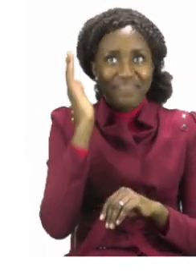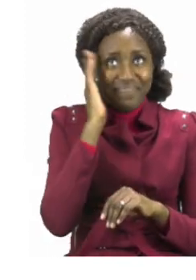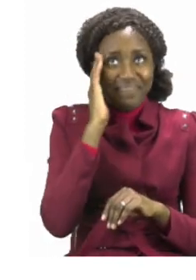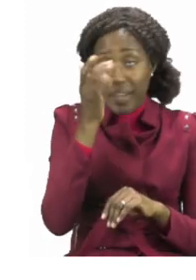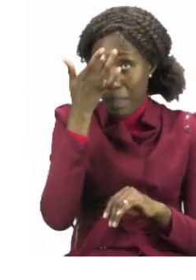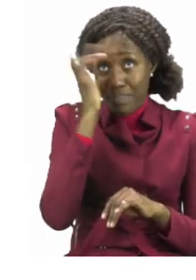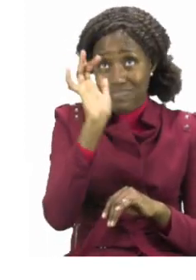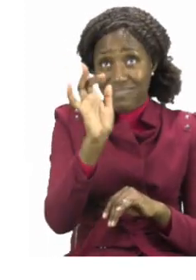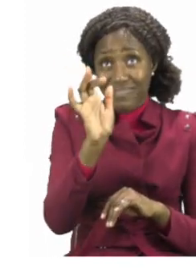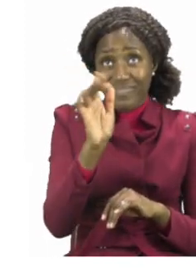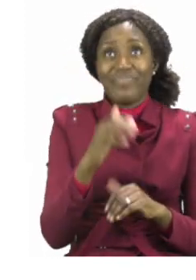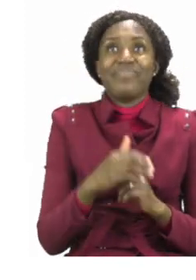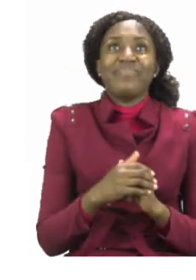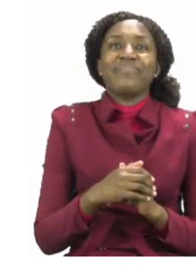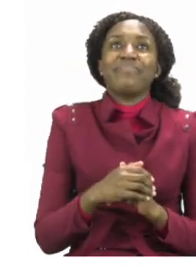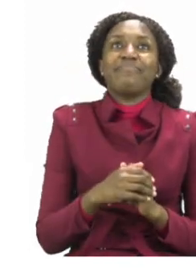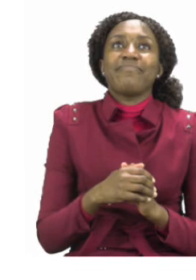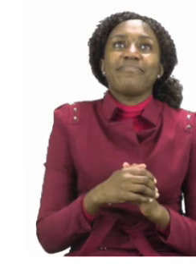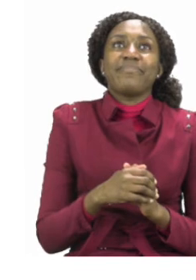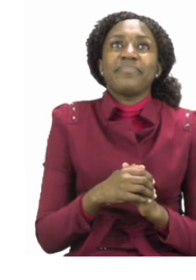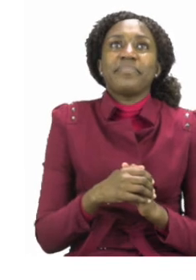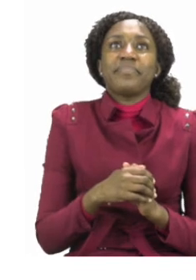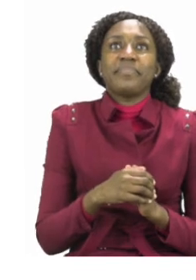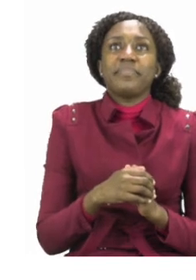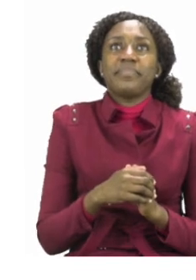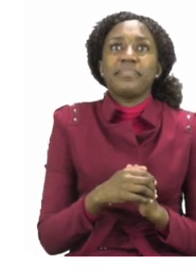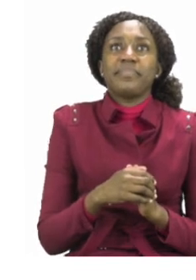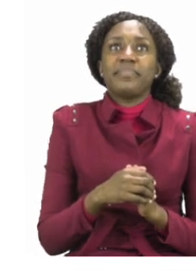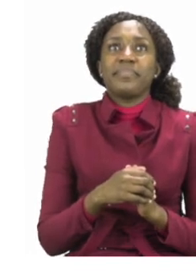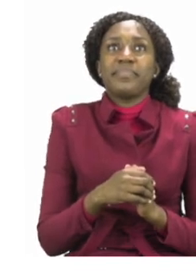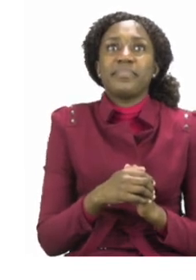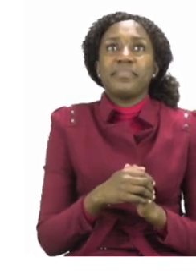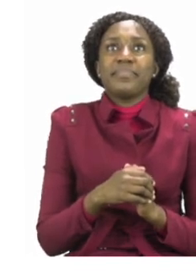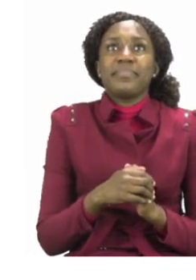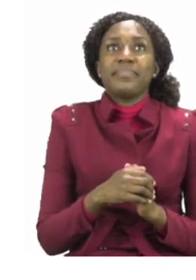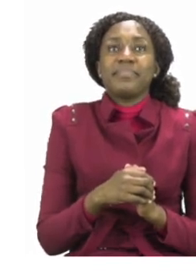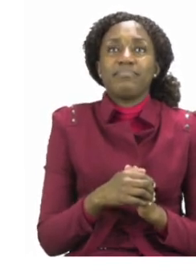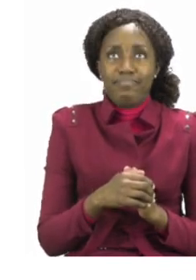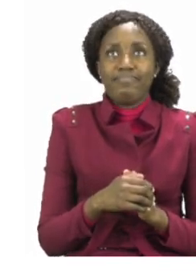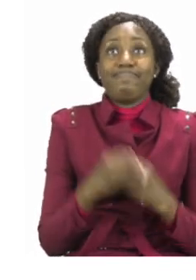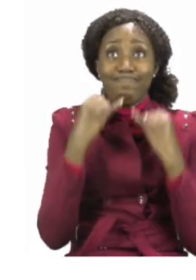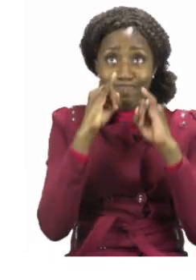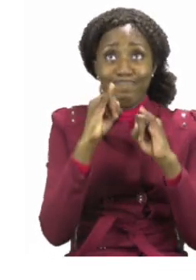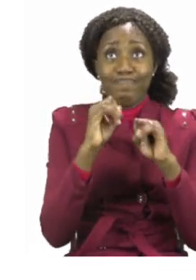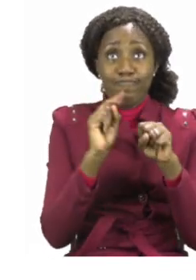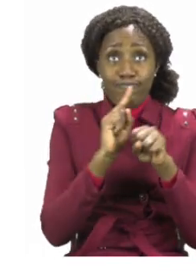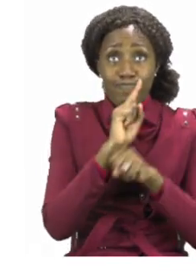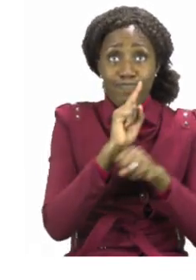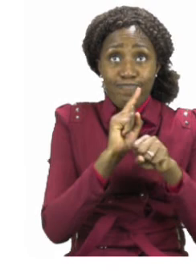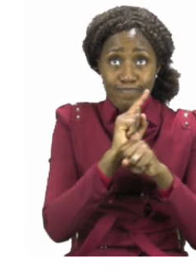pictures. Right, now I am going to tell you what I see in the very